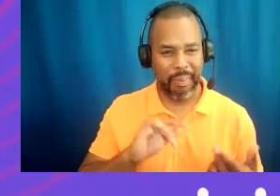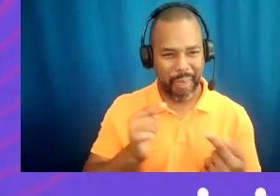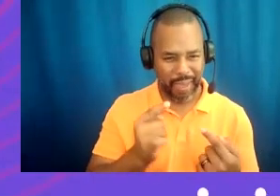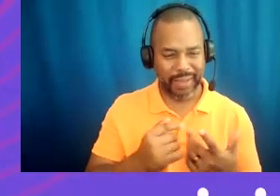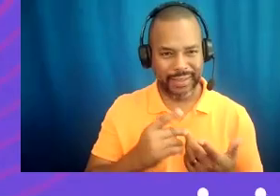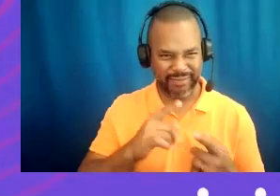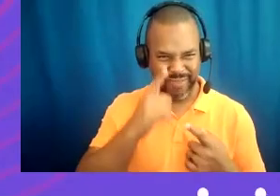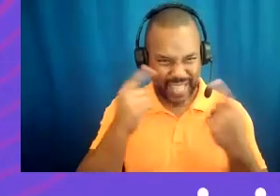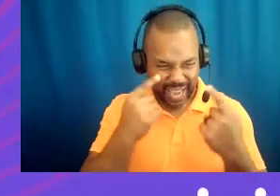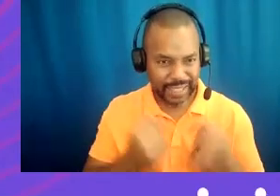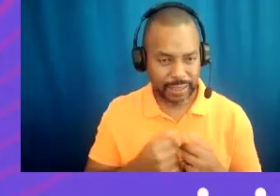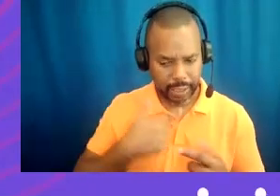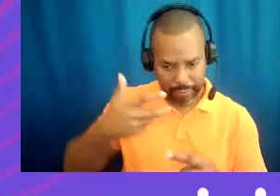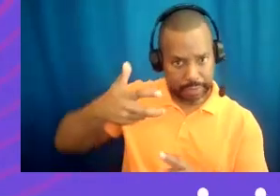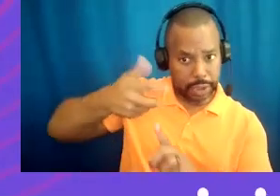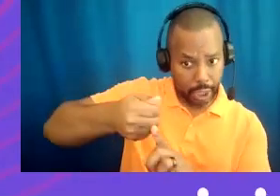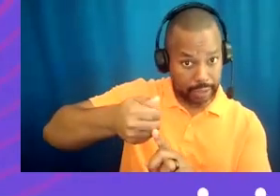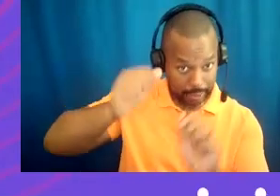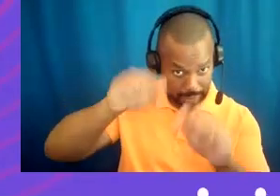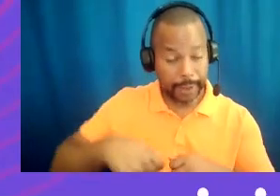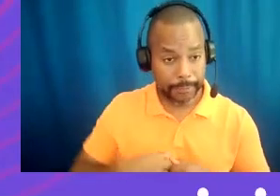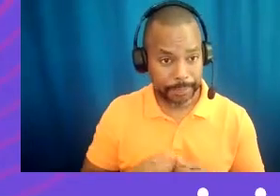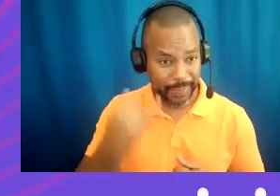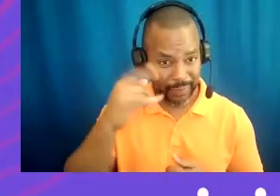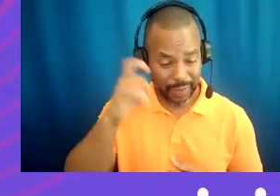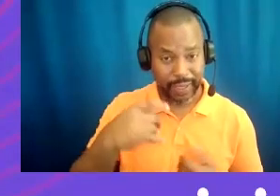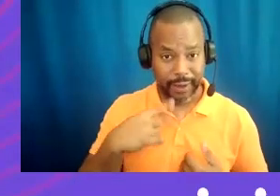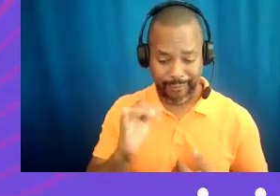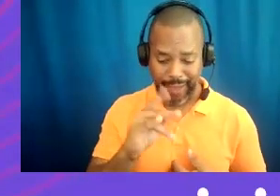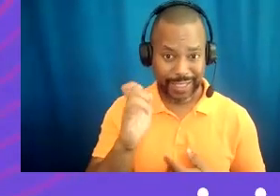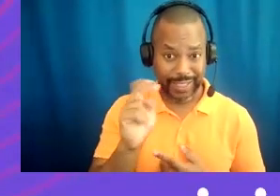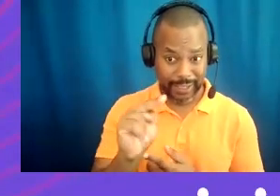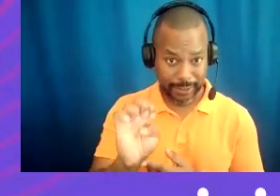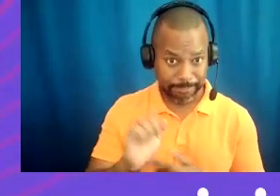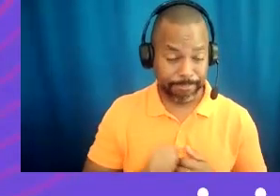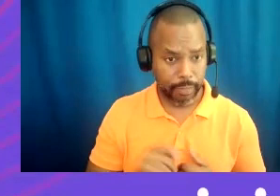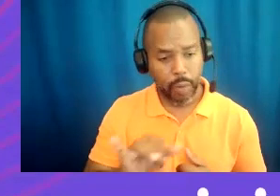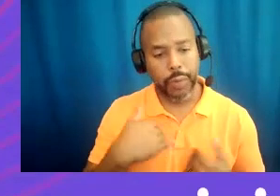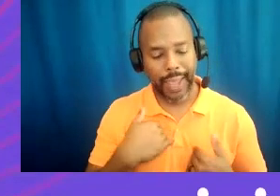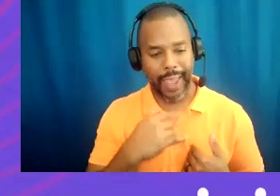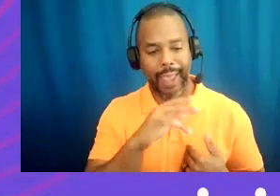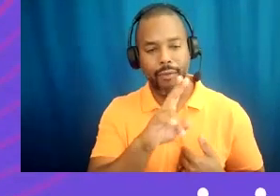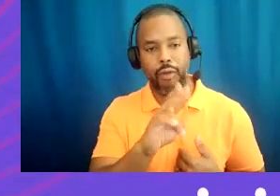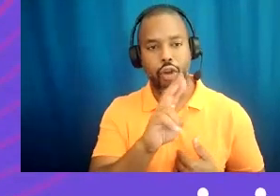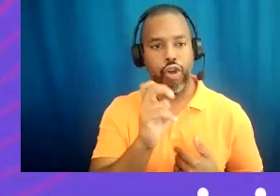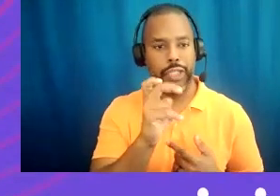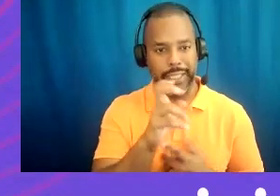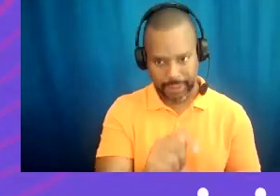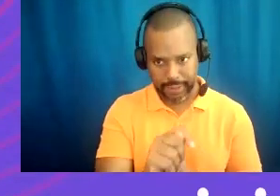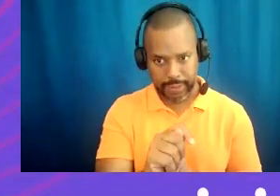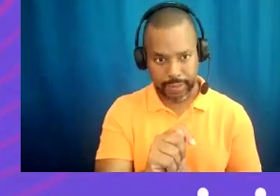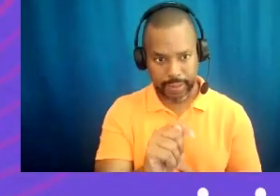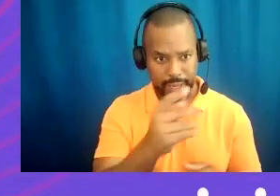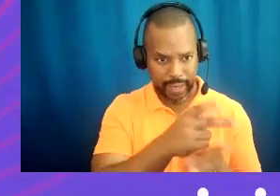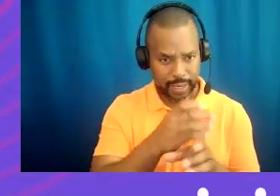also administer shots. So if you need a vaccine, they can assist with that. You have urgent care too. So urgent care, those are going to actually be